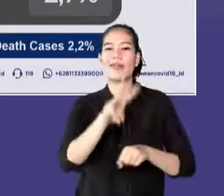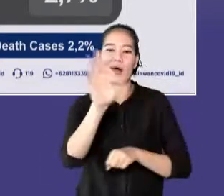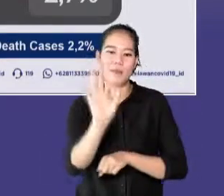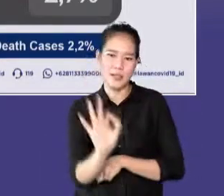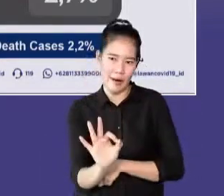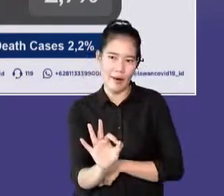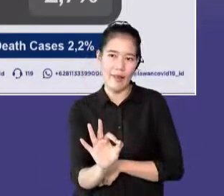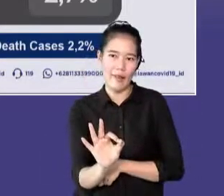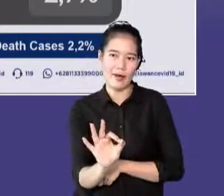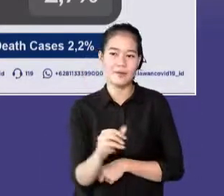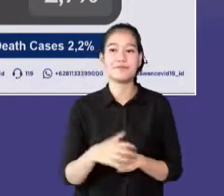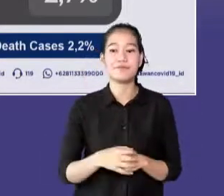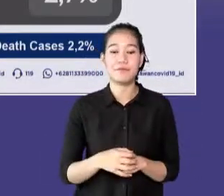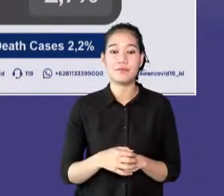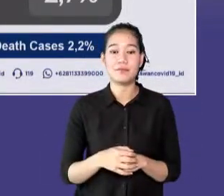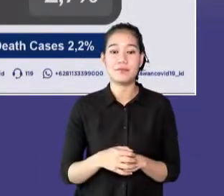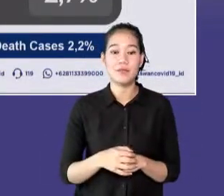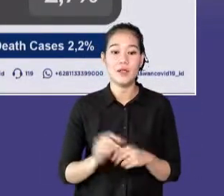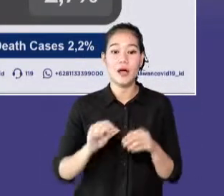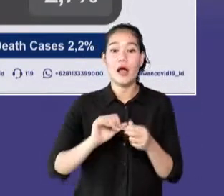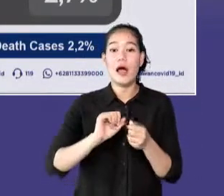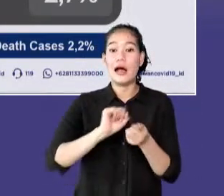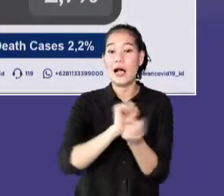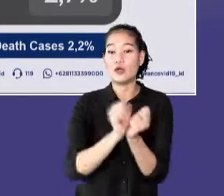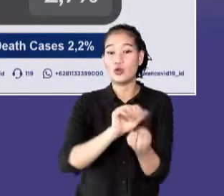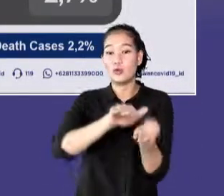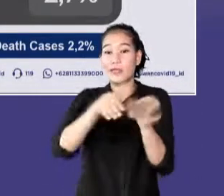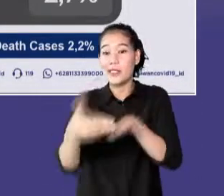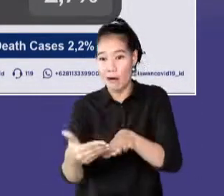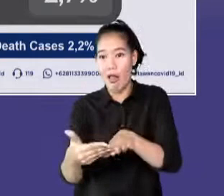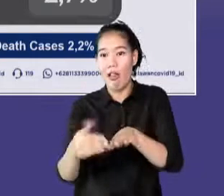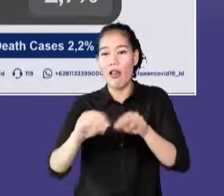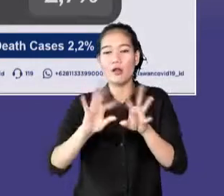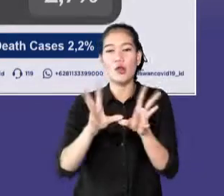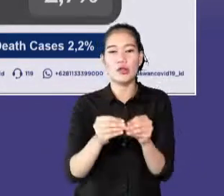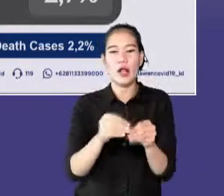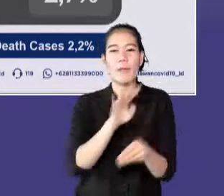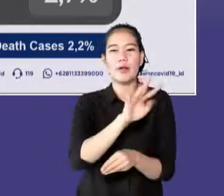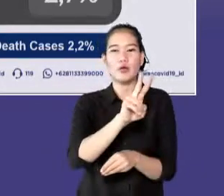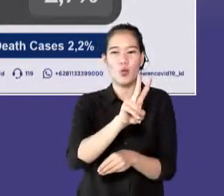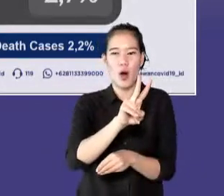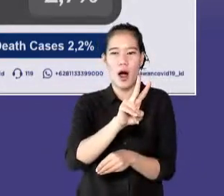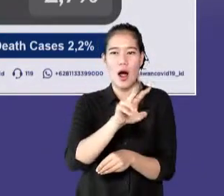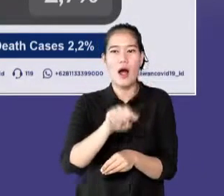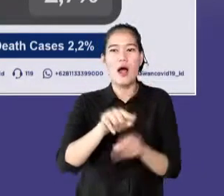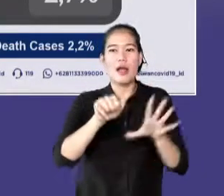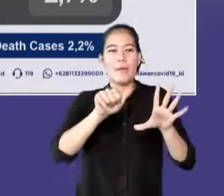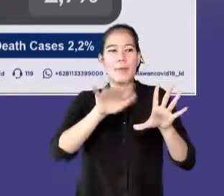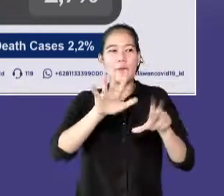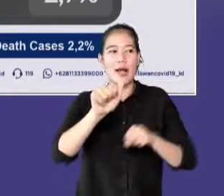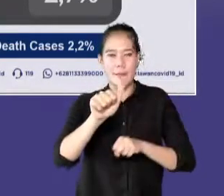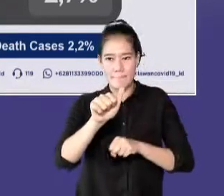90.3%, which is above 90%. And then the total death case up to now is